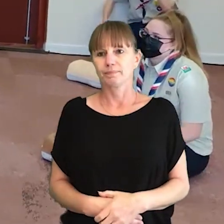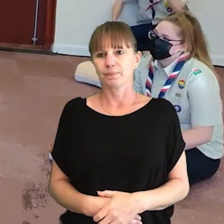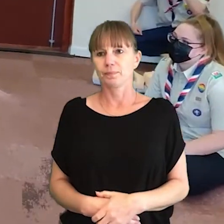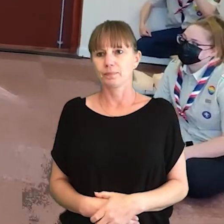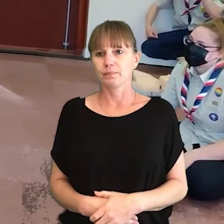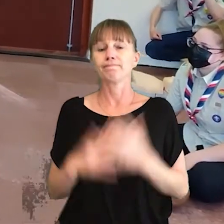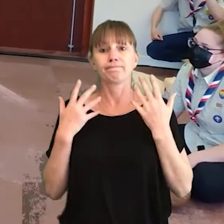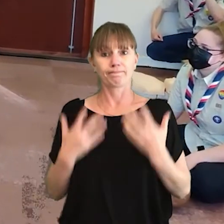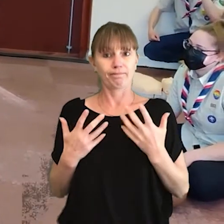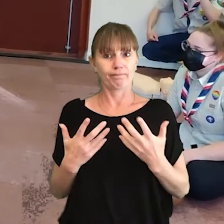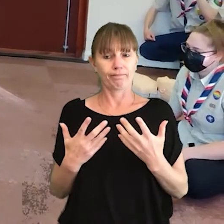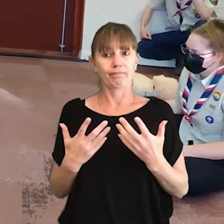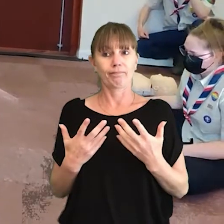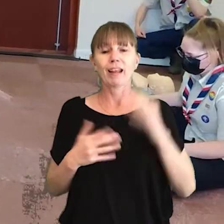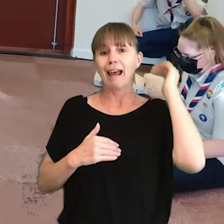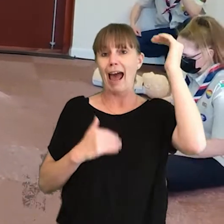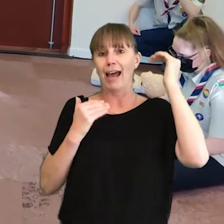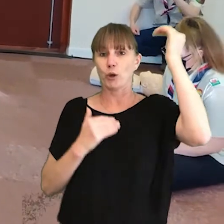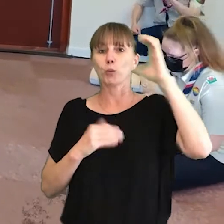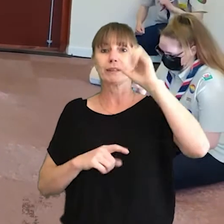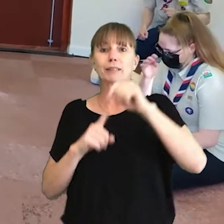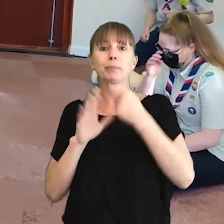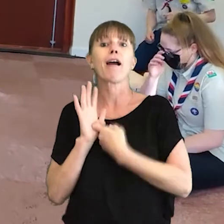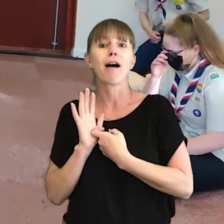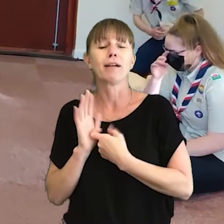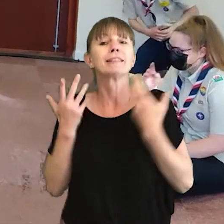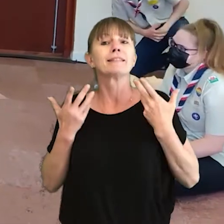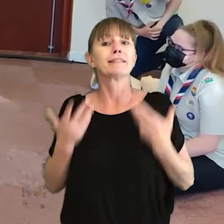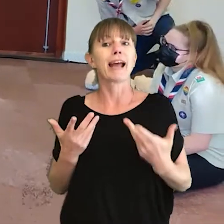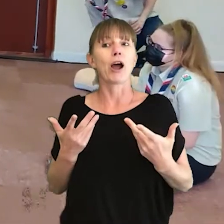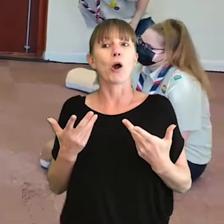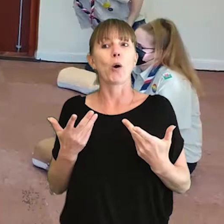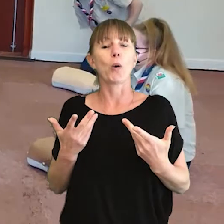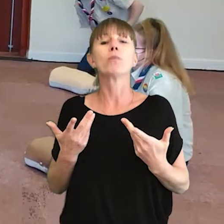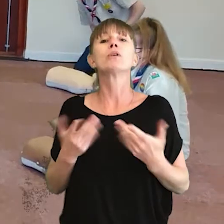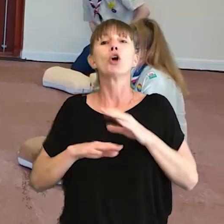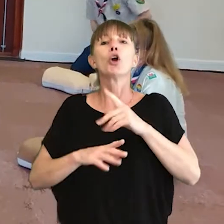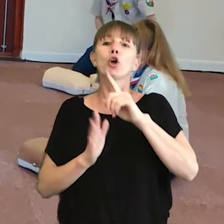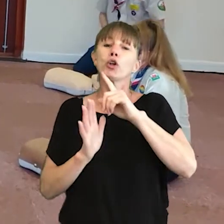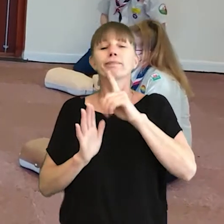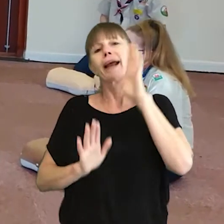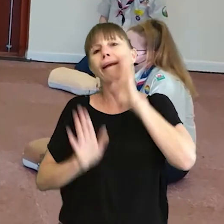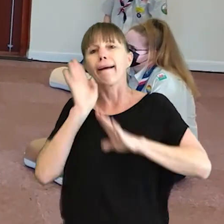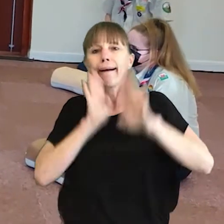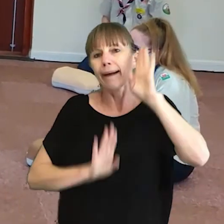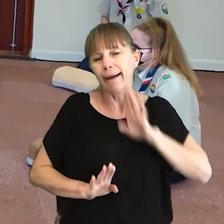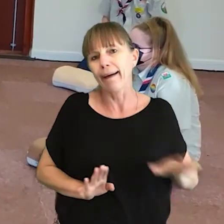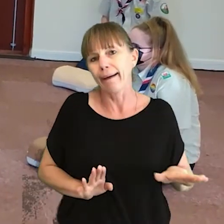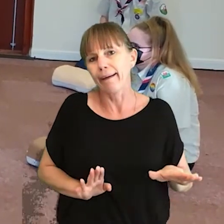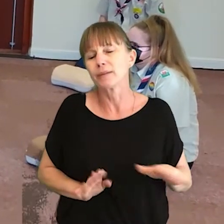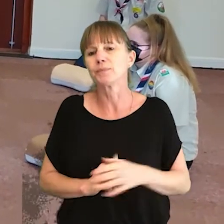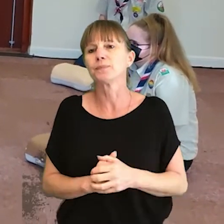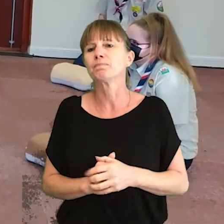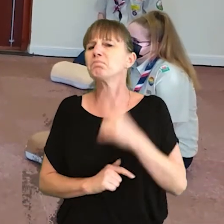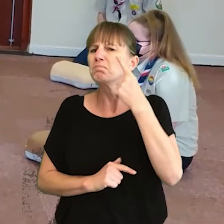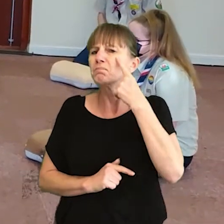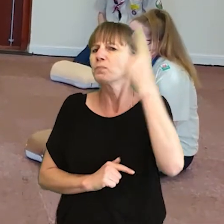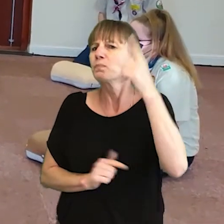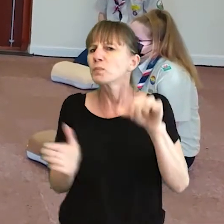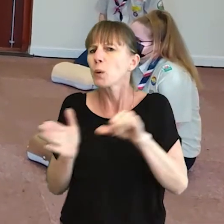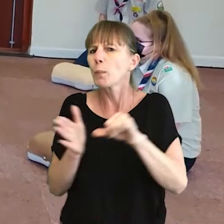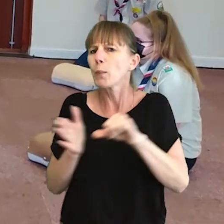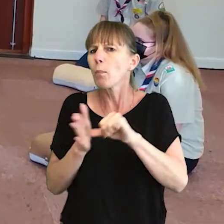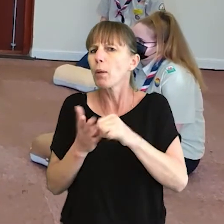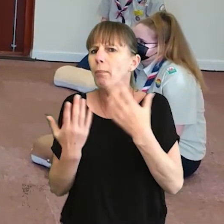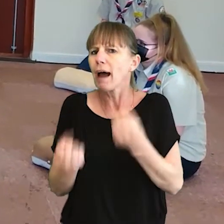Okay, right, we've done adult CPR. We're going to move on to junior CPR. What do you think would be our problems that we